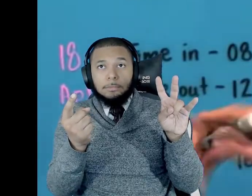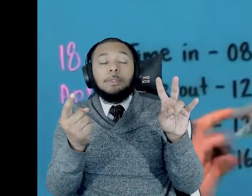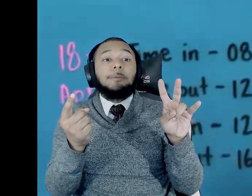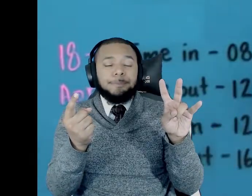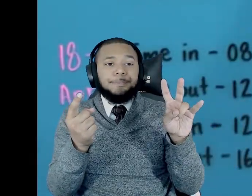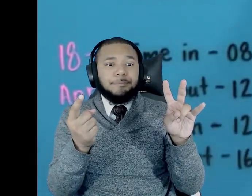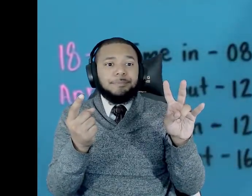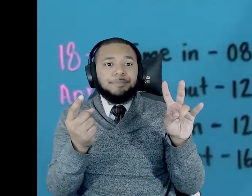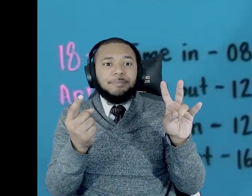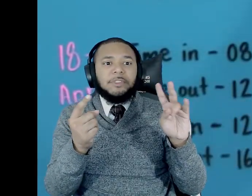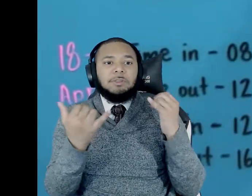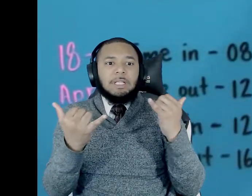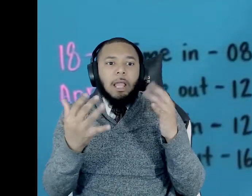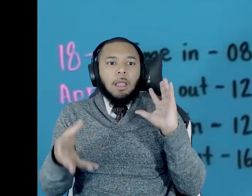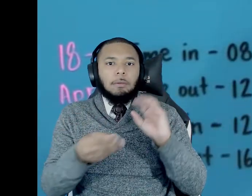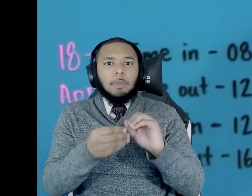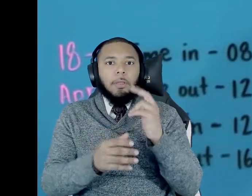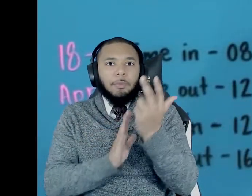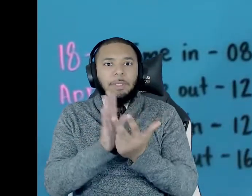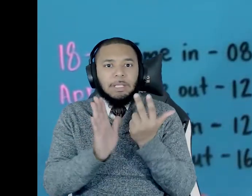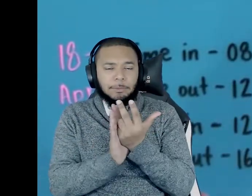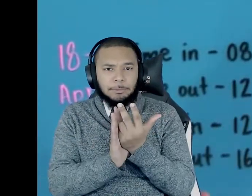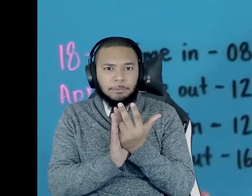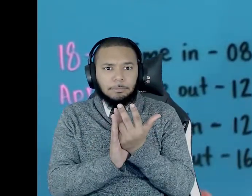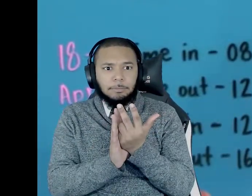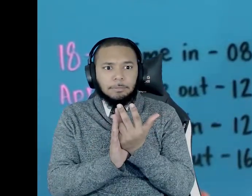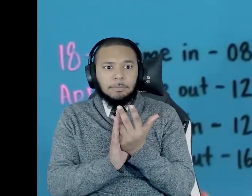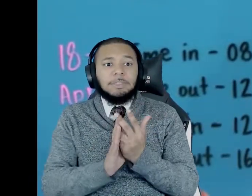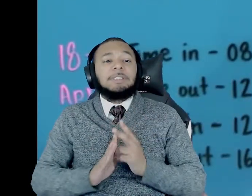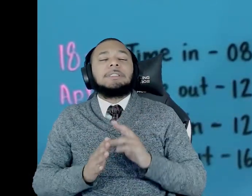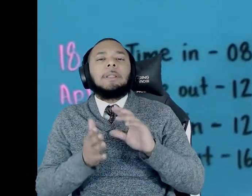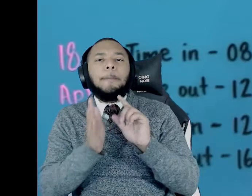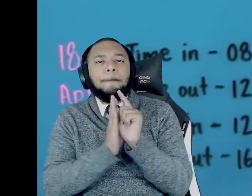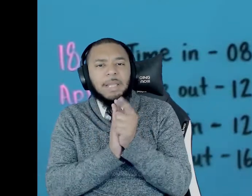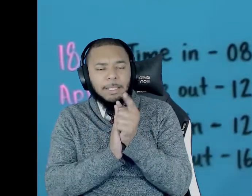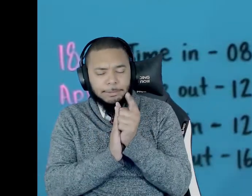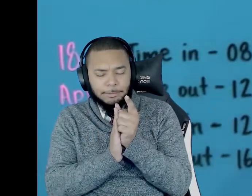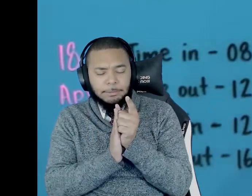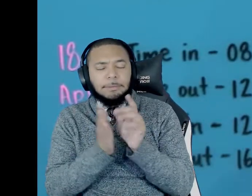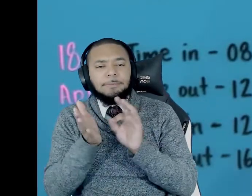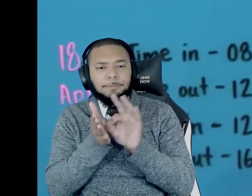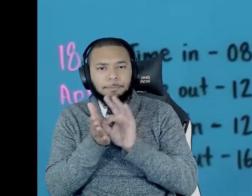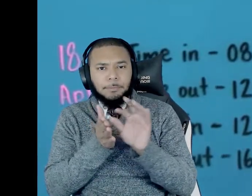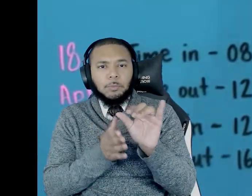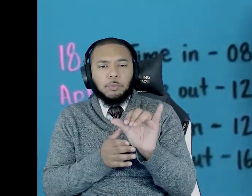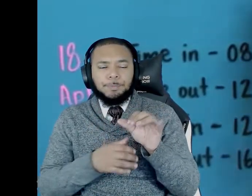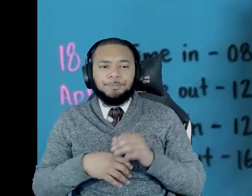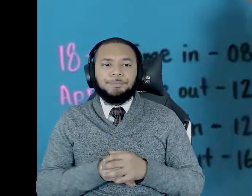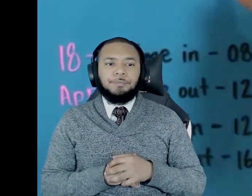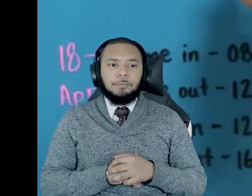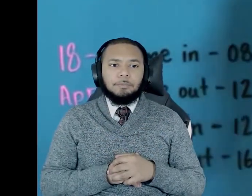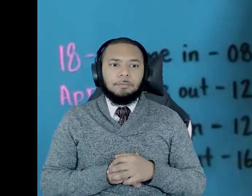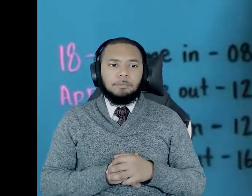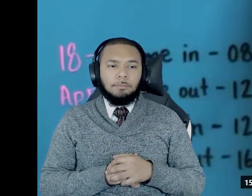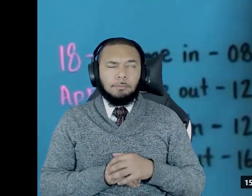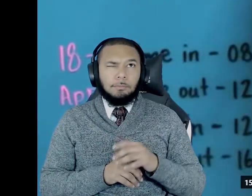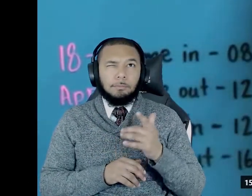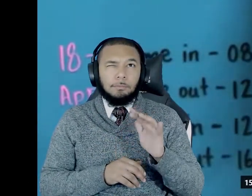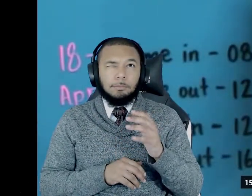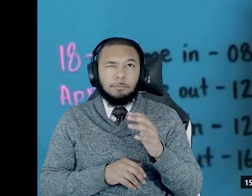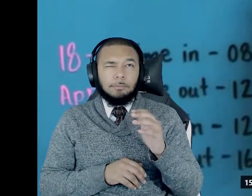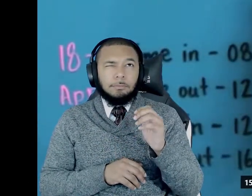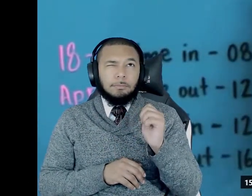11:17. So we're at 3 hours. Now we can count the minutes. 3 hours. And how many minutes? Well,